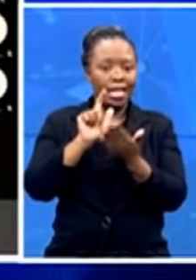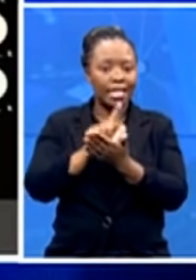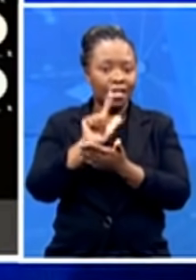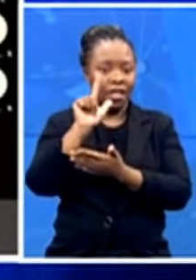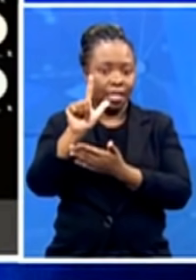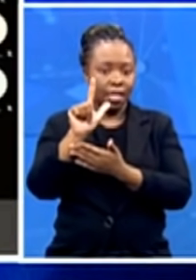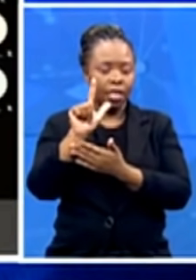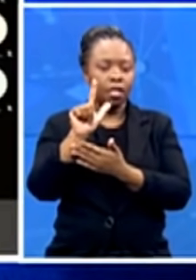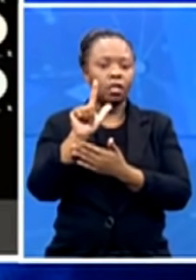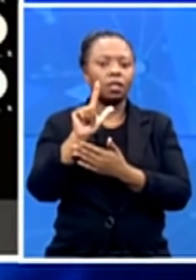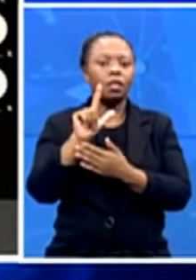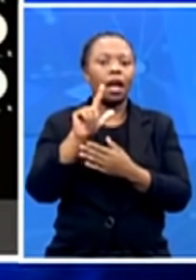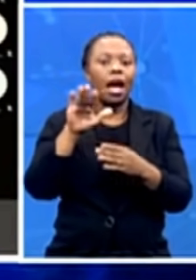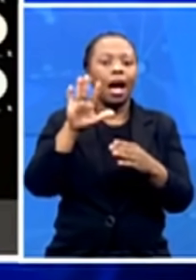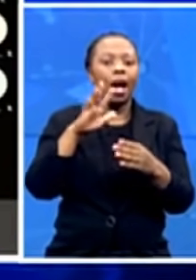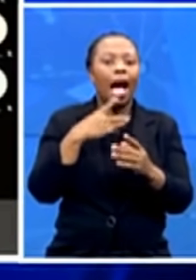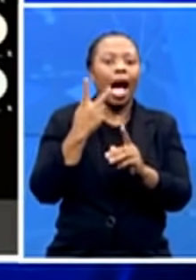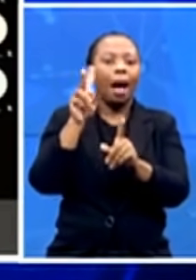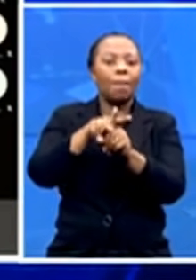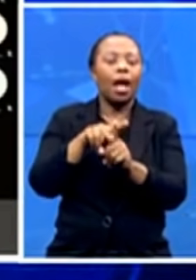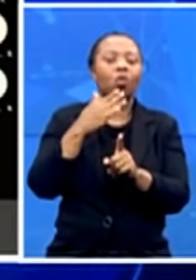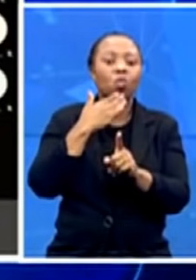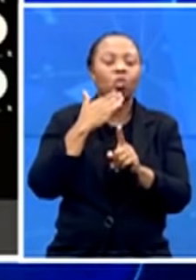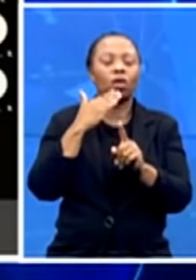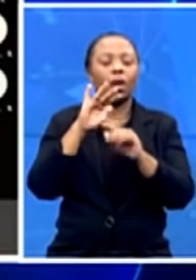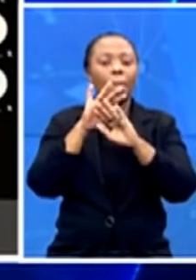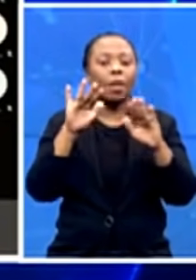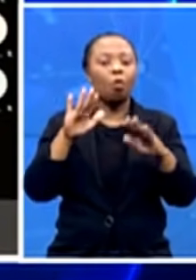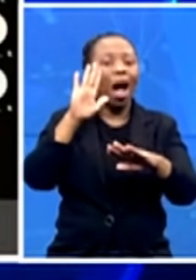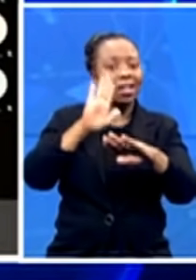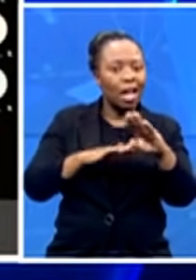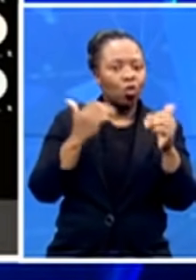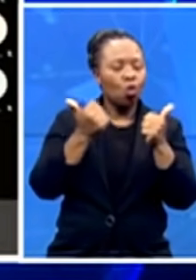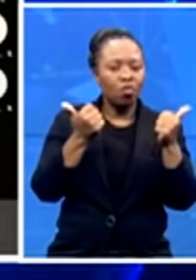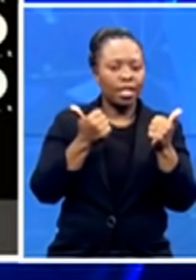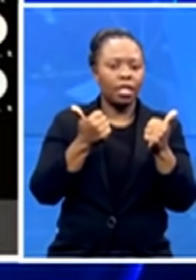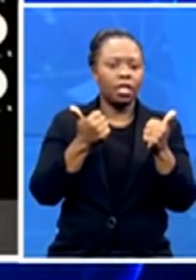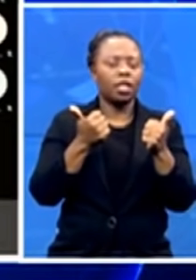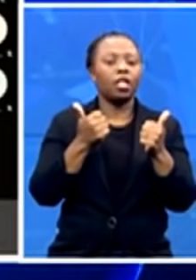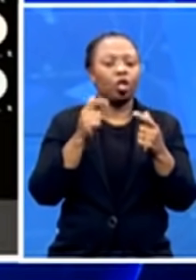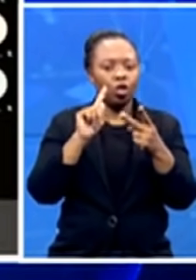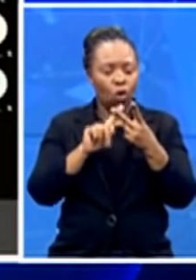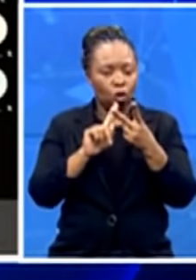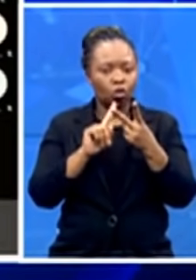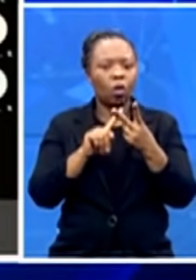convicted, and that accordingly it violates the presumption of innocence as it seeks to visit a sanction on